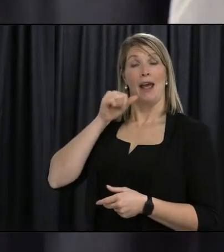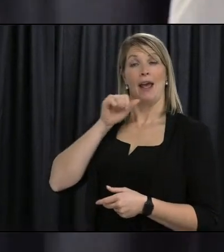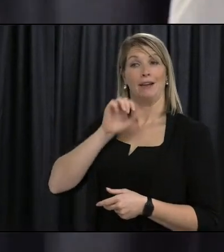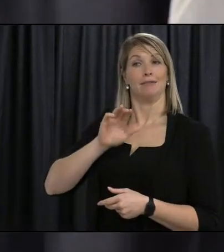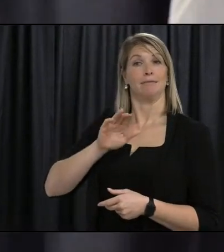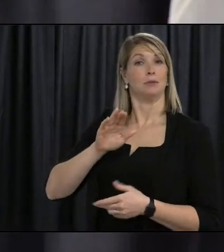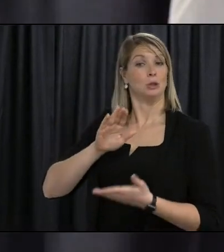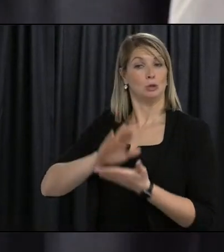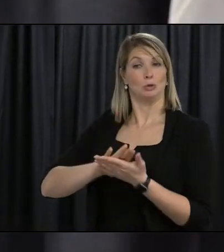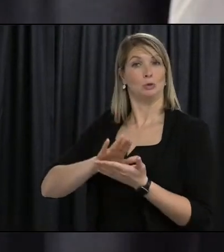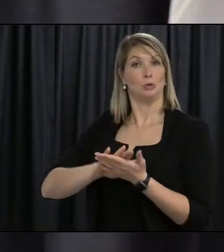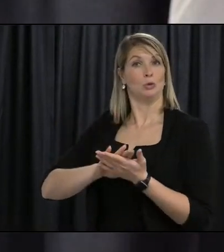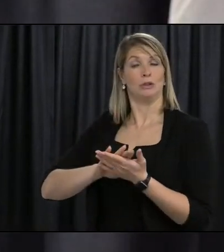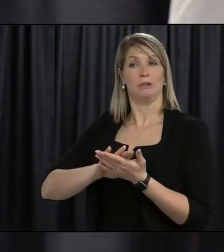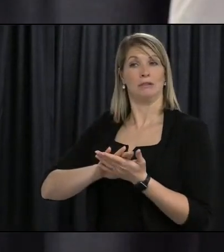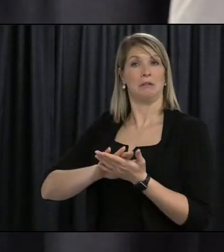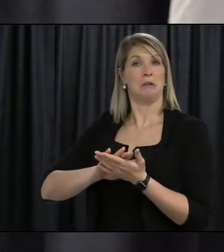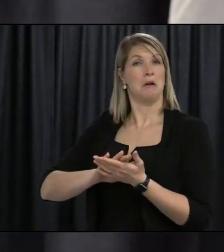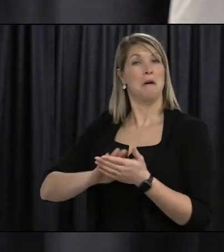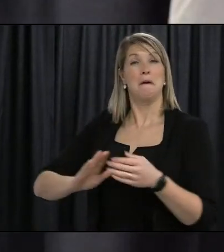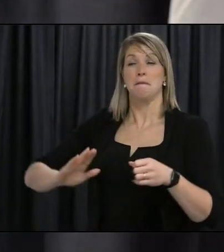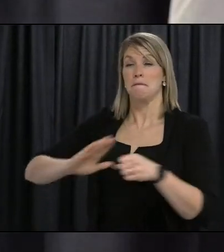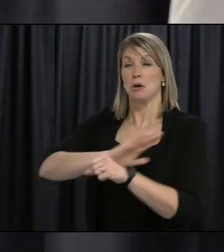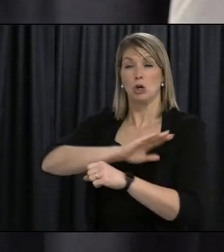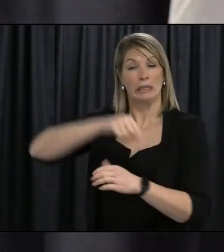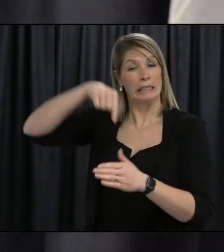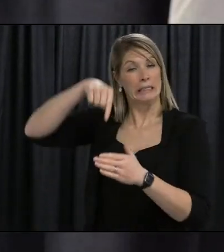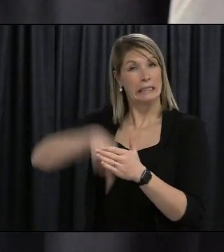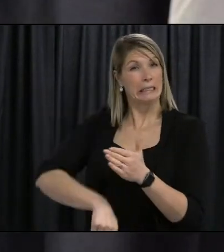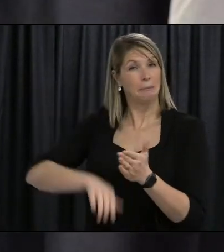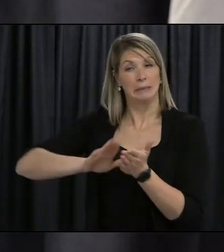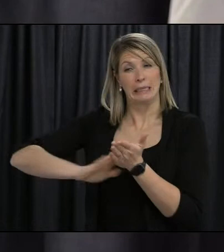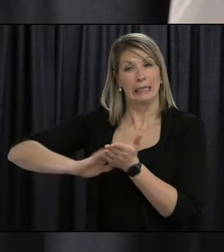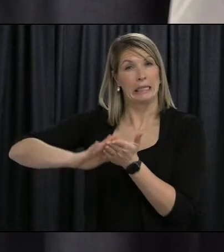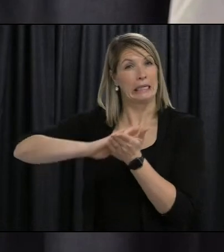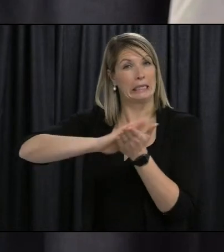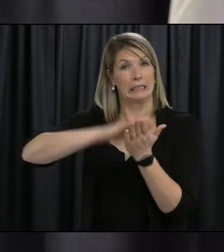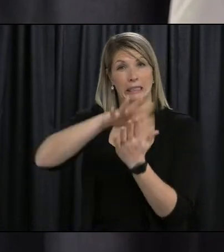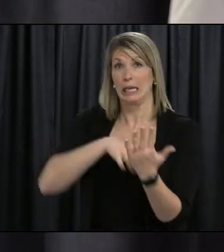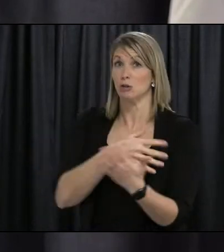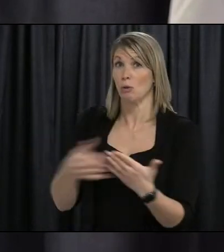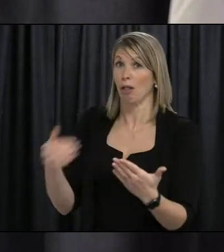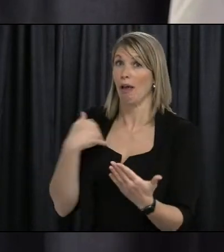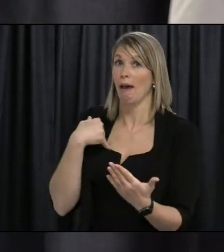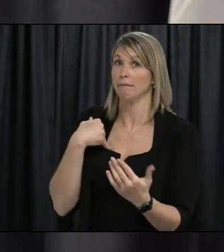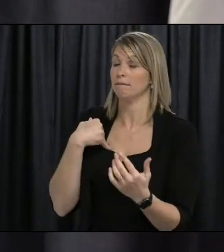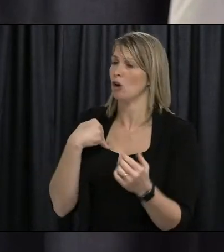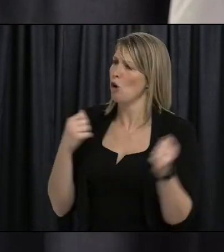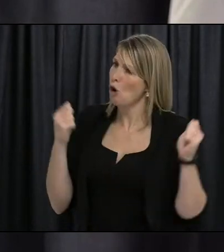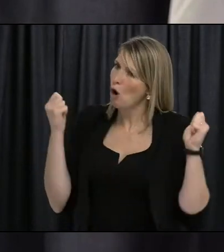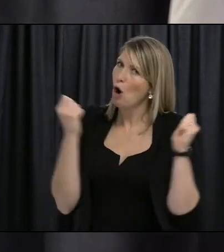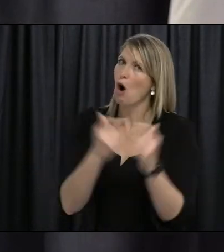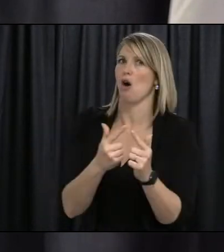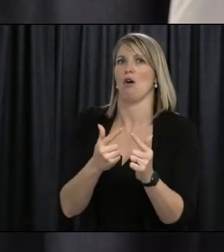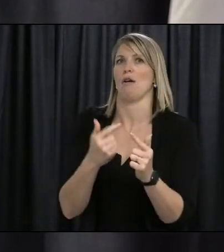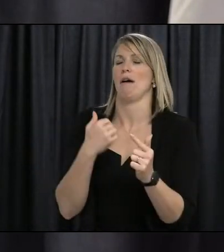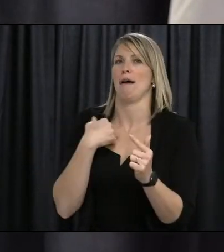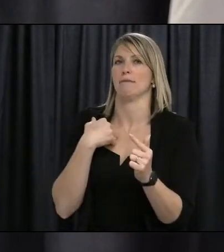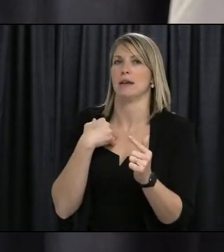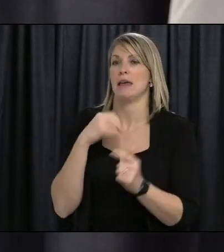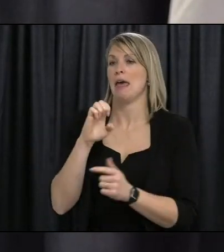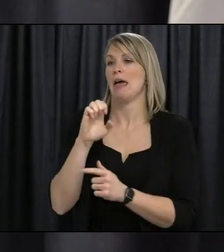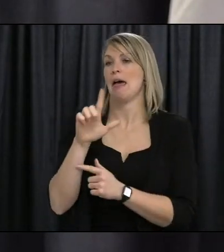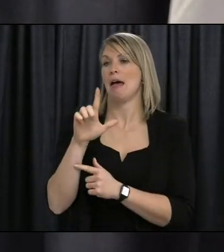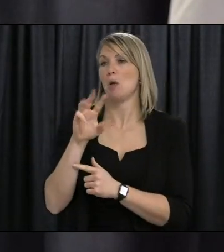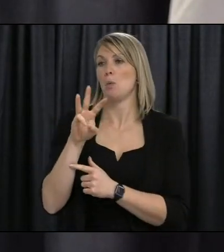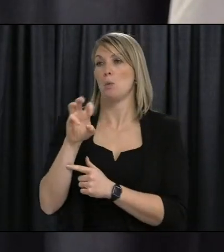we go through our full deep clean routine in all of our schools. And in the case of Elwood Elementary, that would have been the